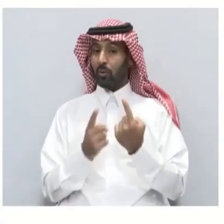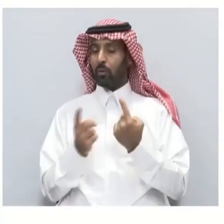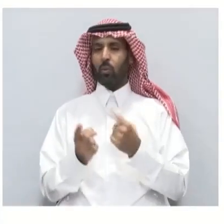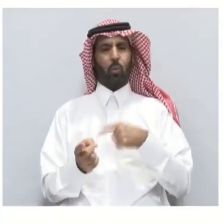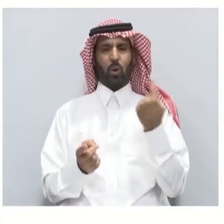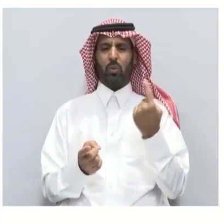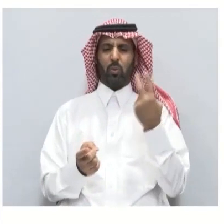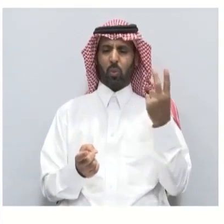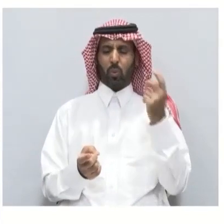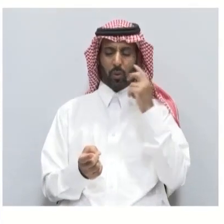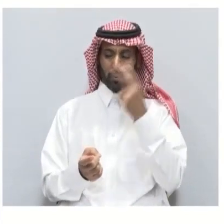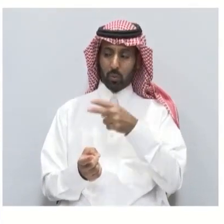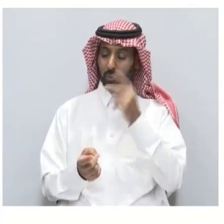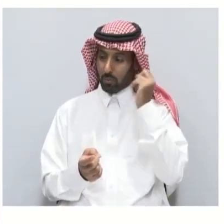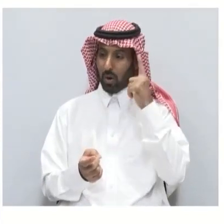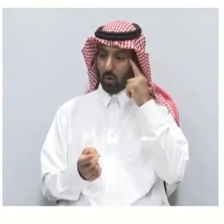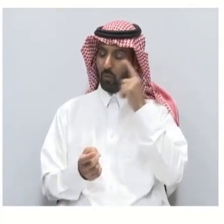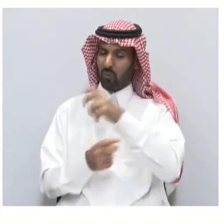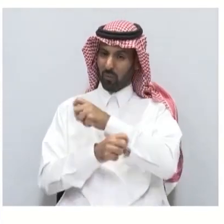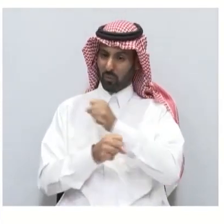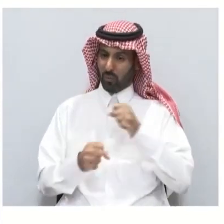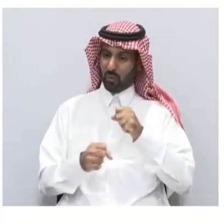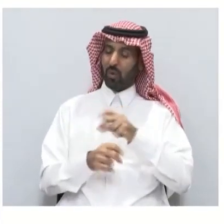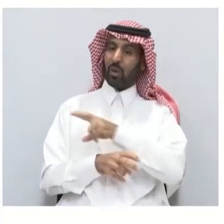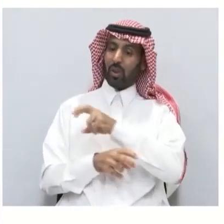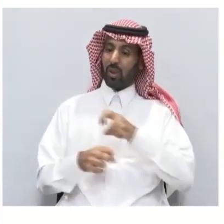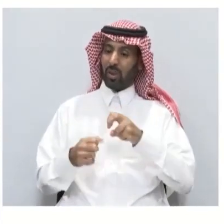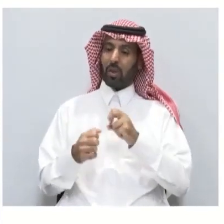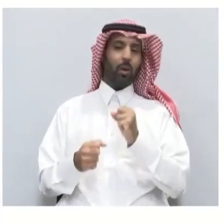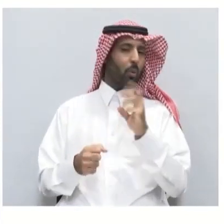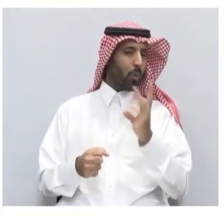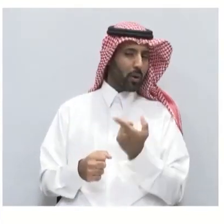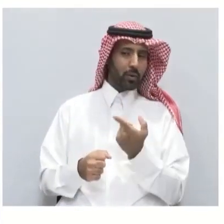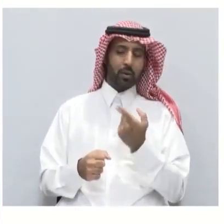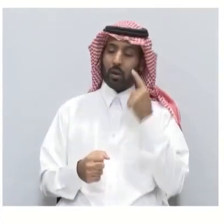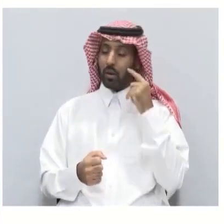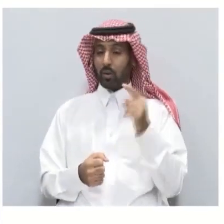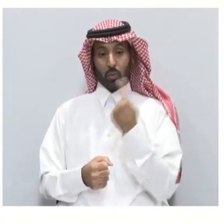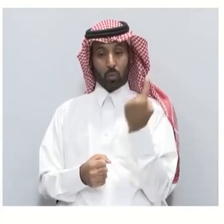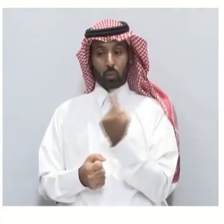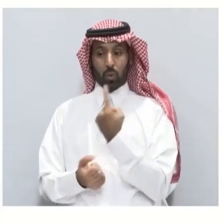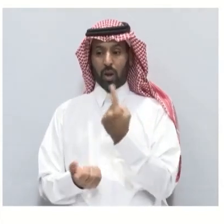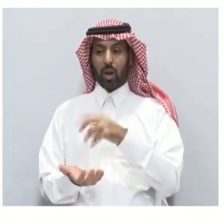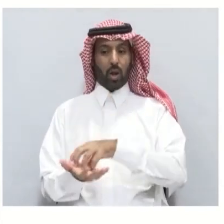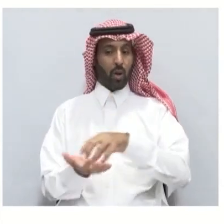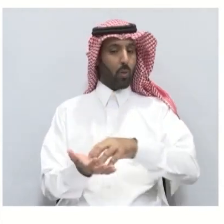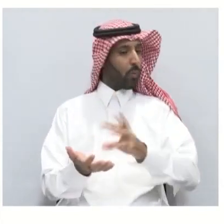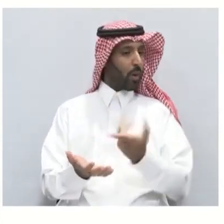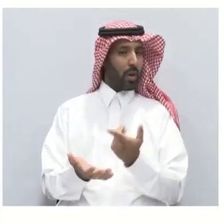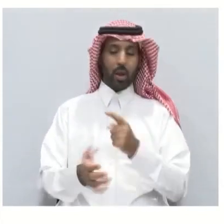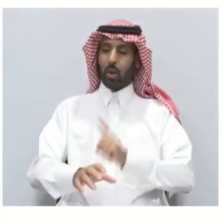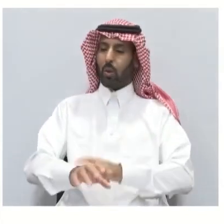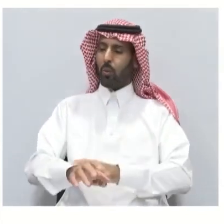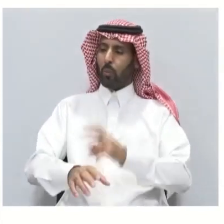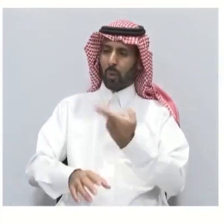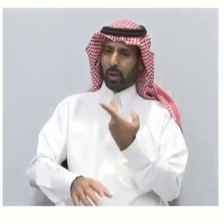or two famous crimes. Who was involved? What happened? Where and when did it happen? If you read